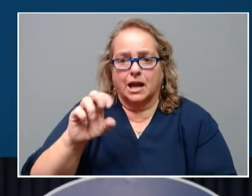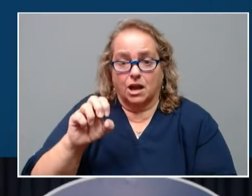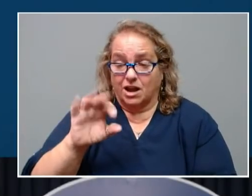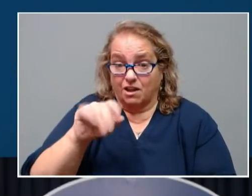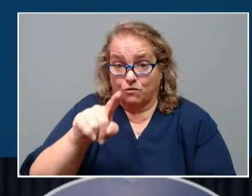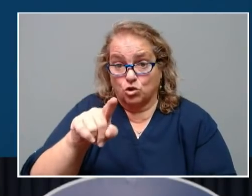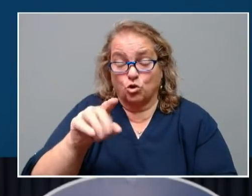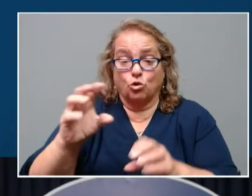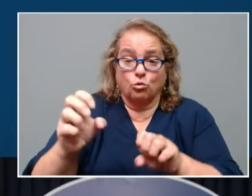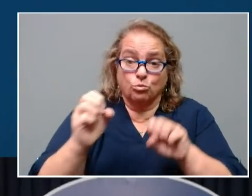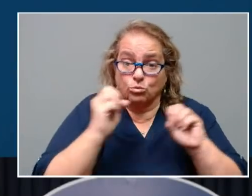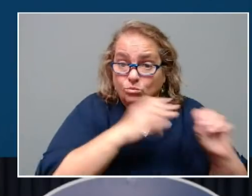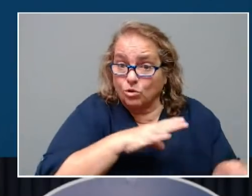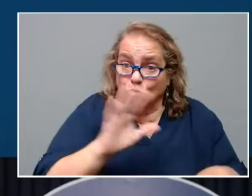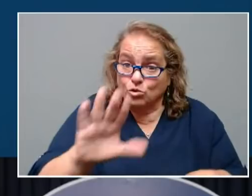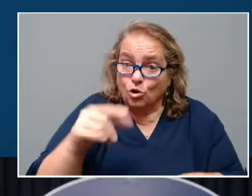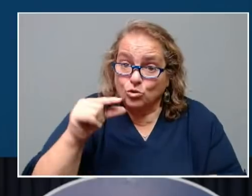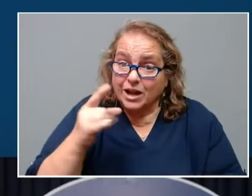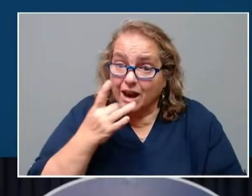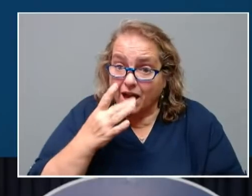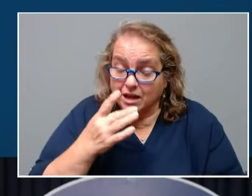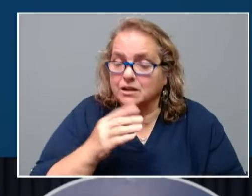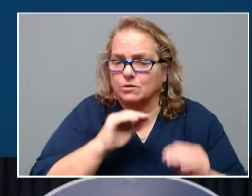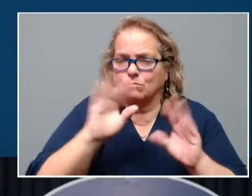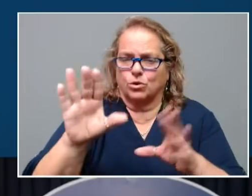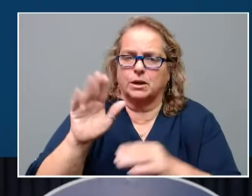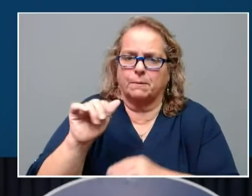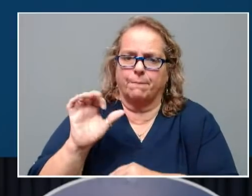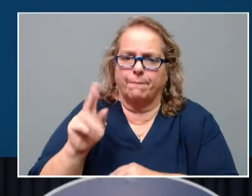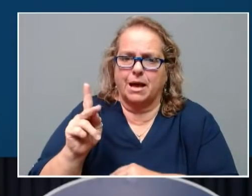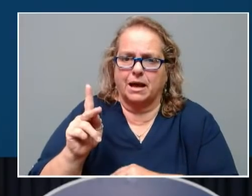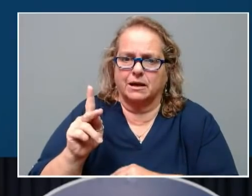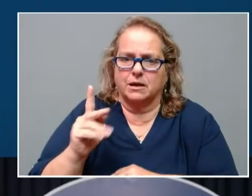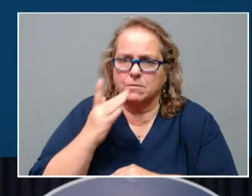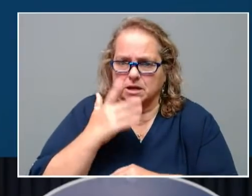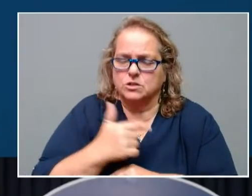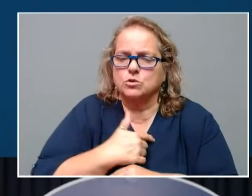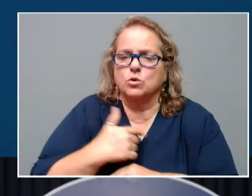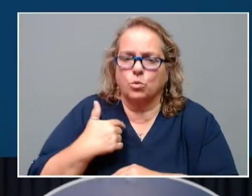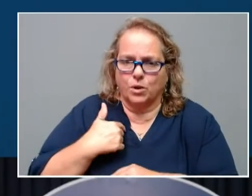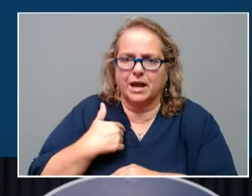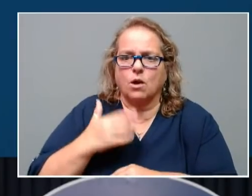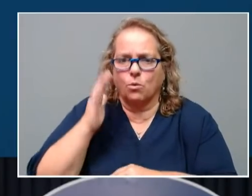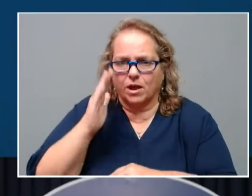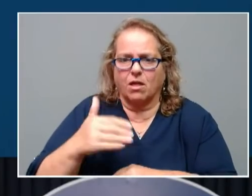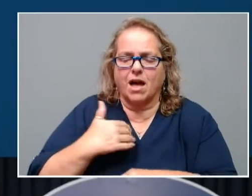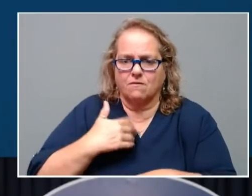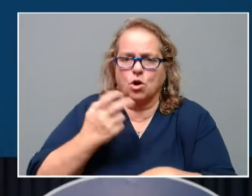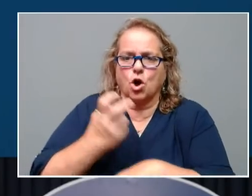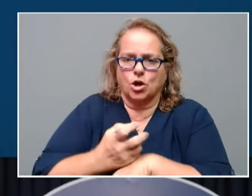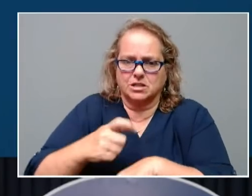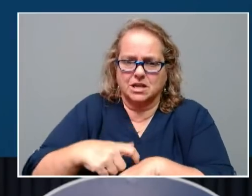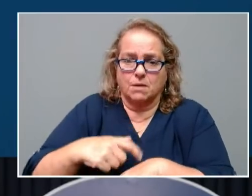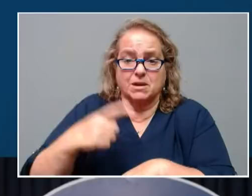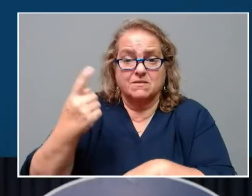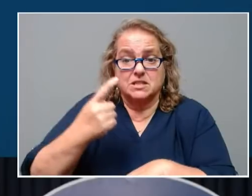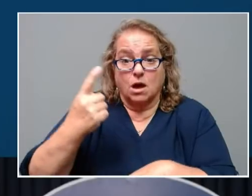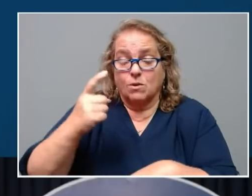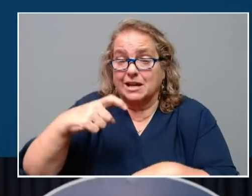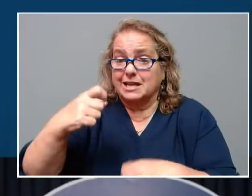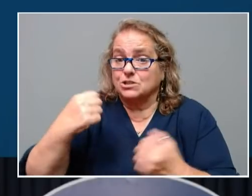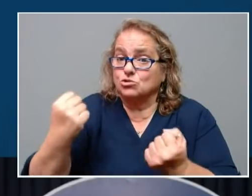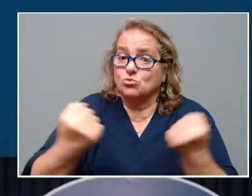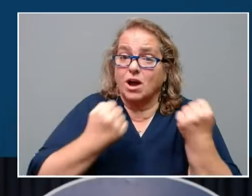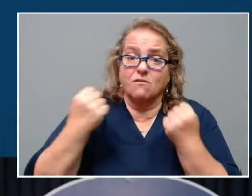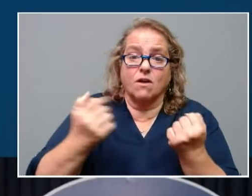time. And you never know what person needing to get out, needing to breathe, gets in their car, drives around a little bit,